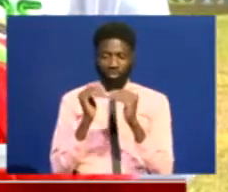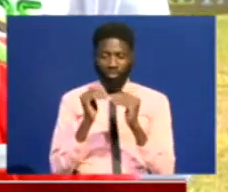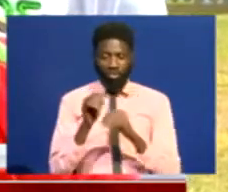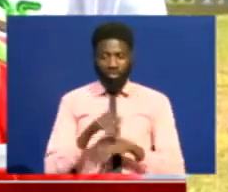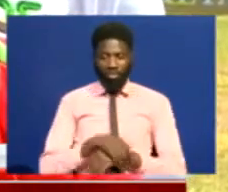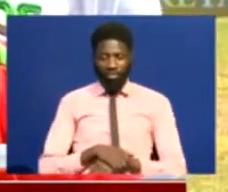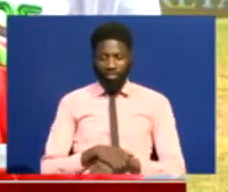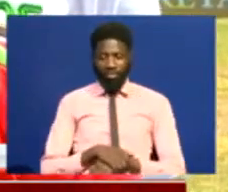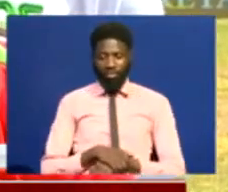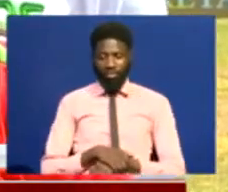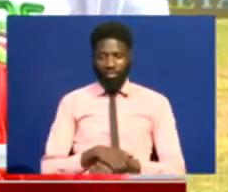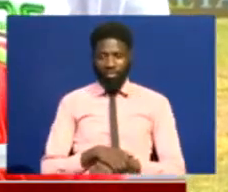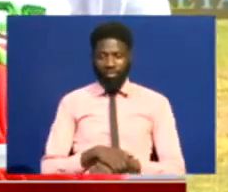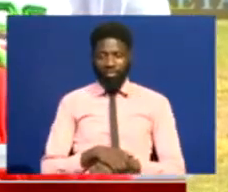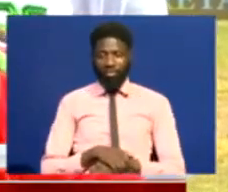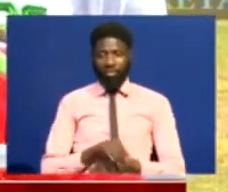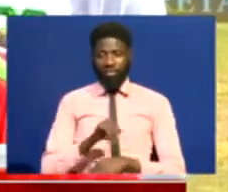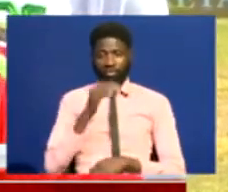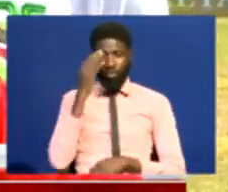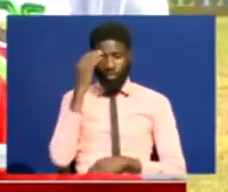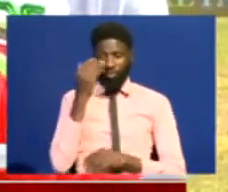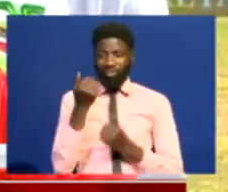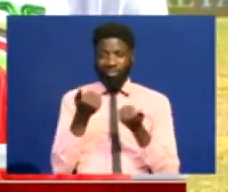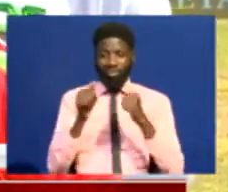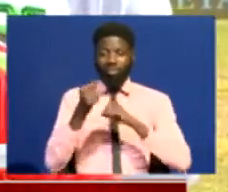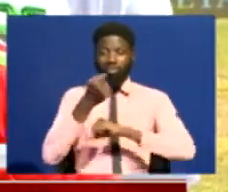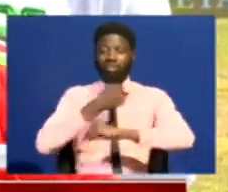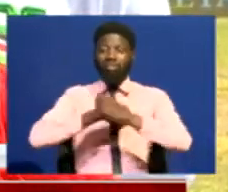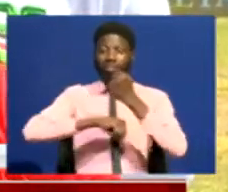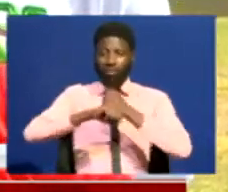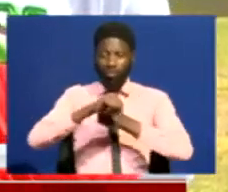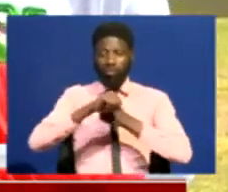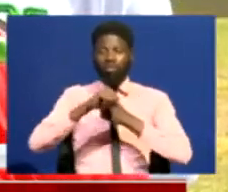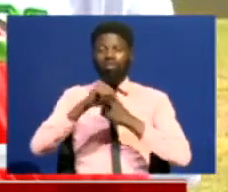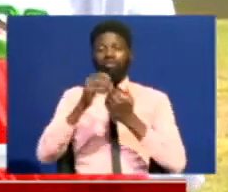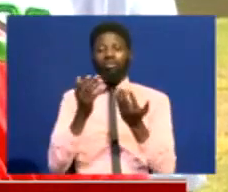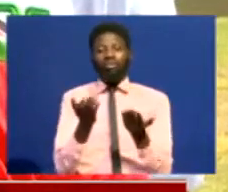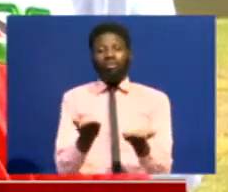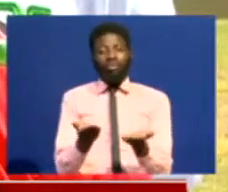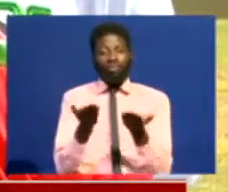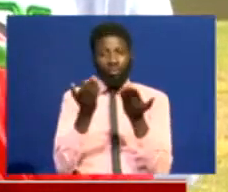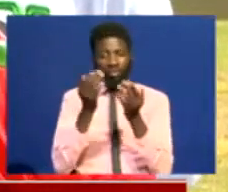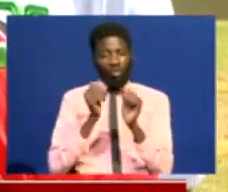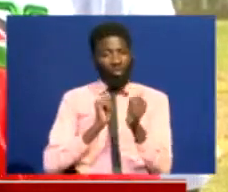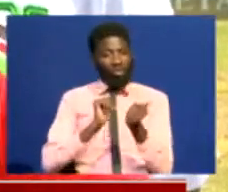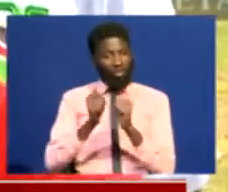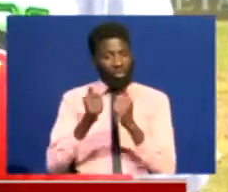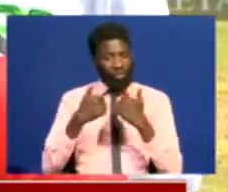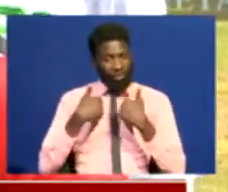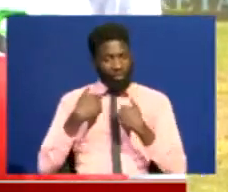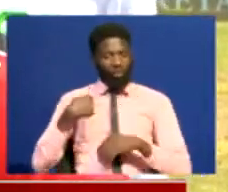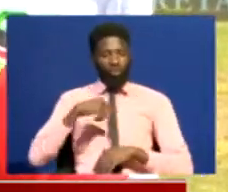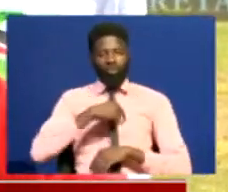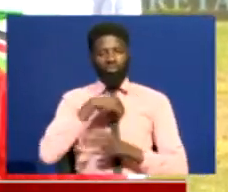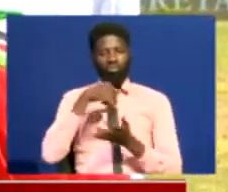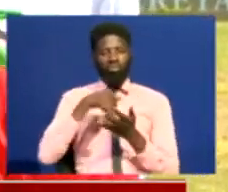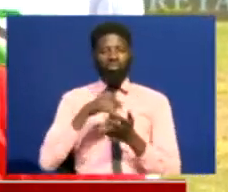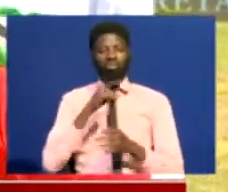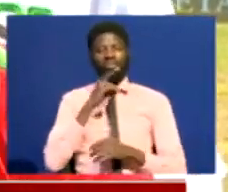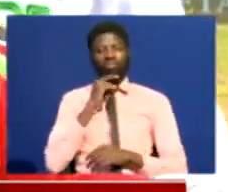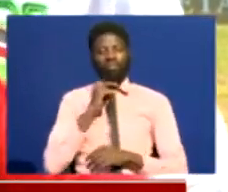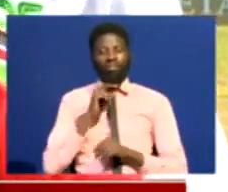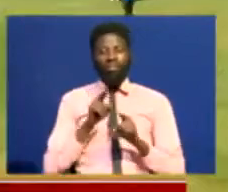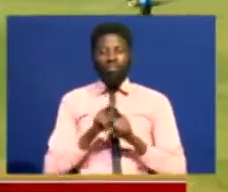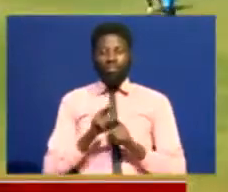yoyote ya kufanikisha michezo tunahakikisha kwamba vijana wetu wa kiume na vijana wetu wa kike wanahusika. Usawa huo ni